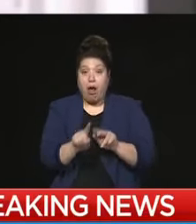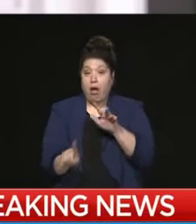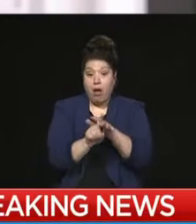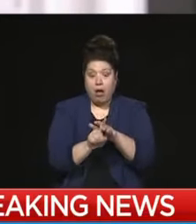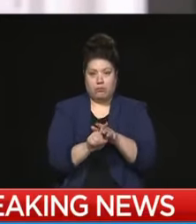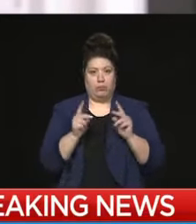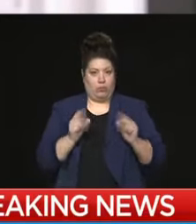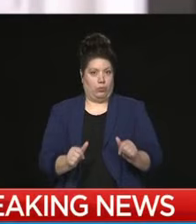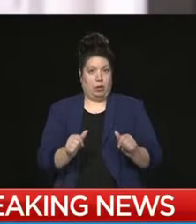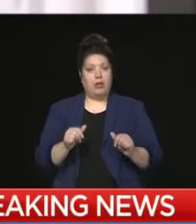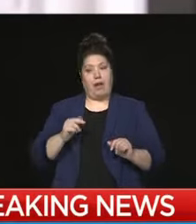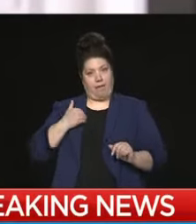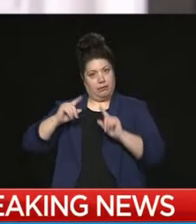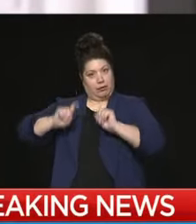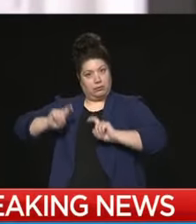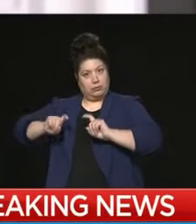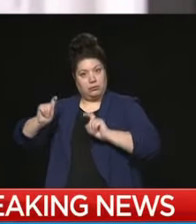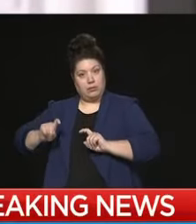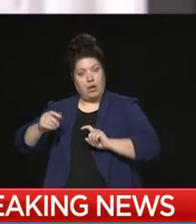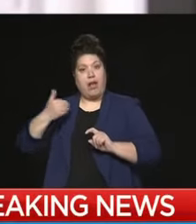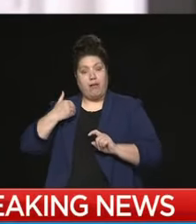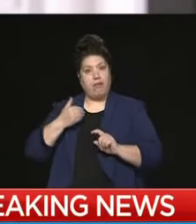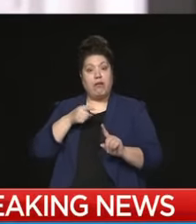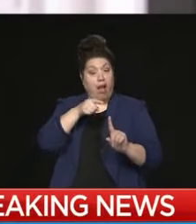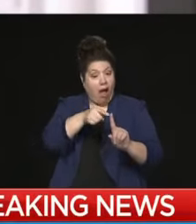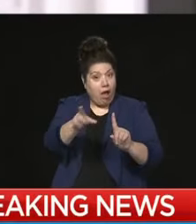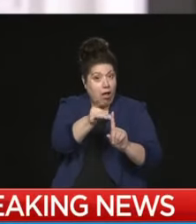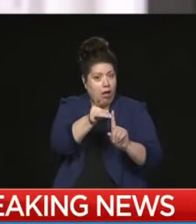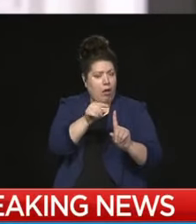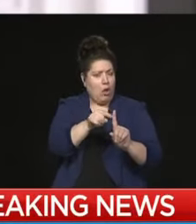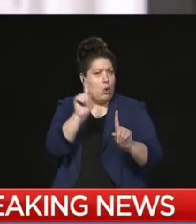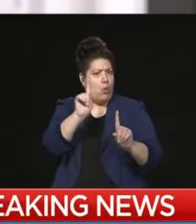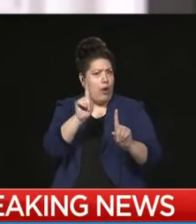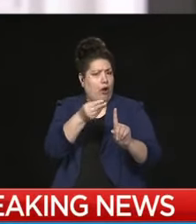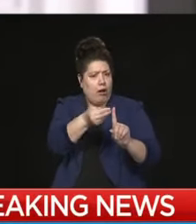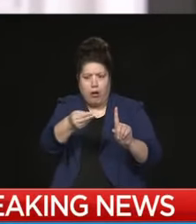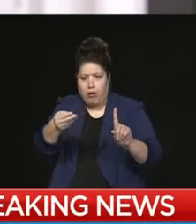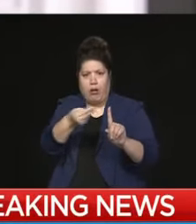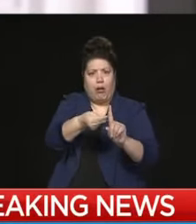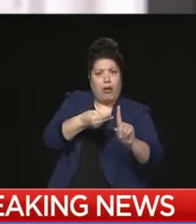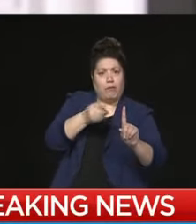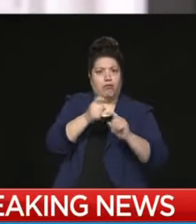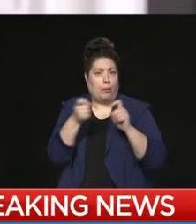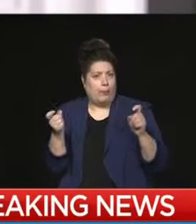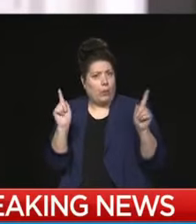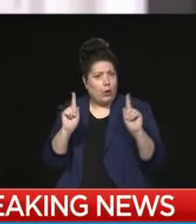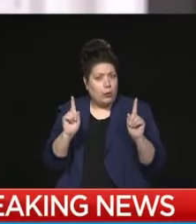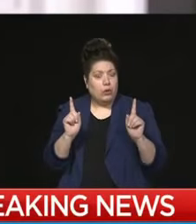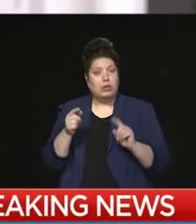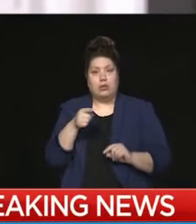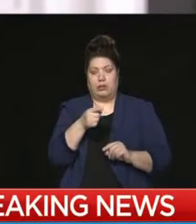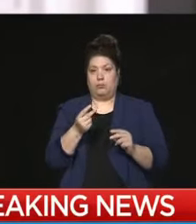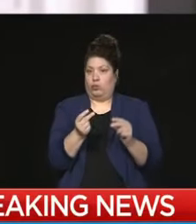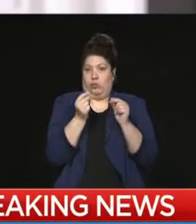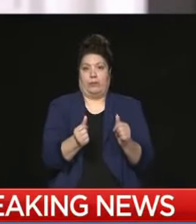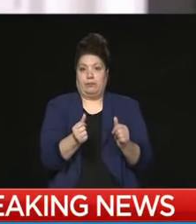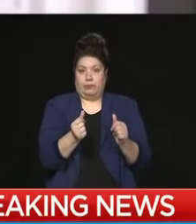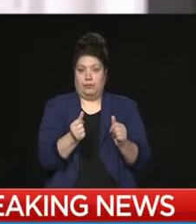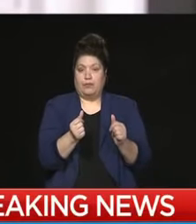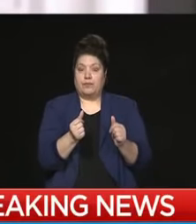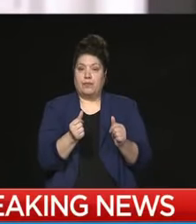with massive testing, with contact tracing, with measures that people will be able to kick in very